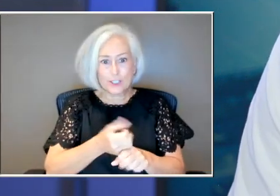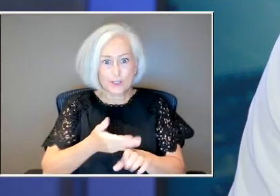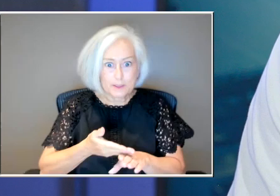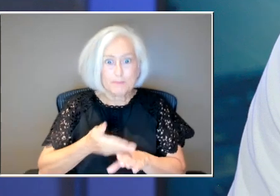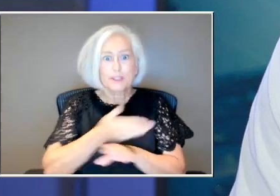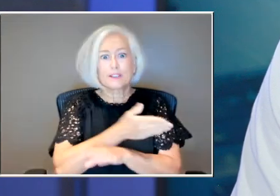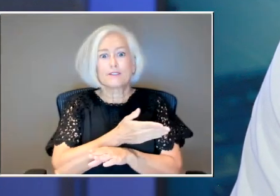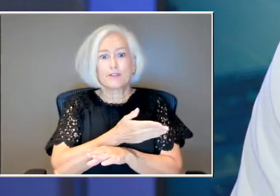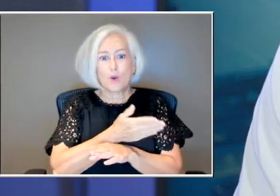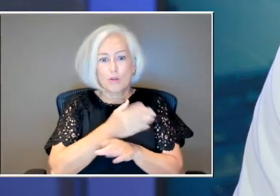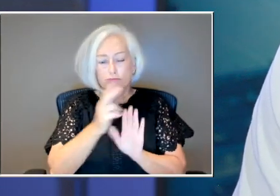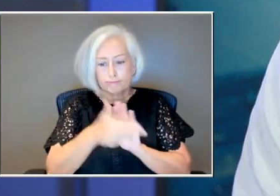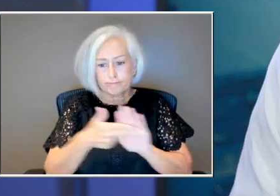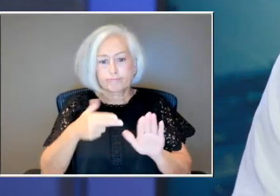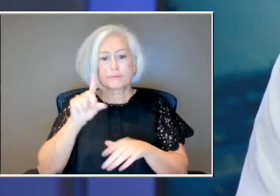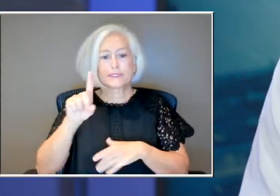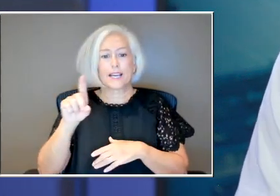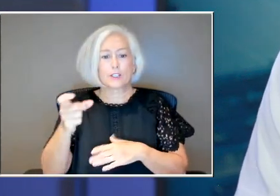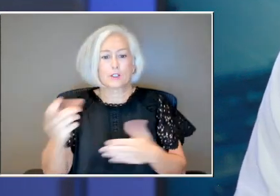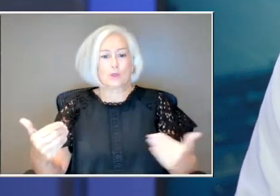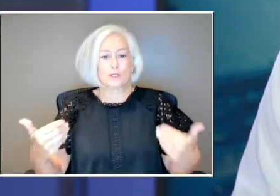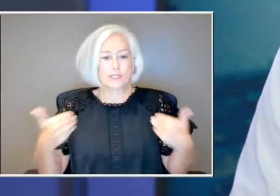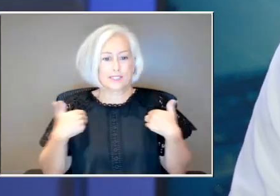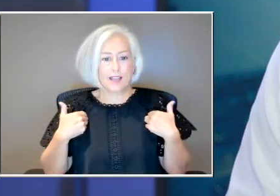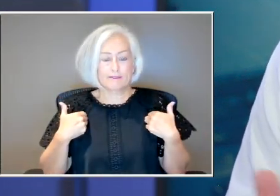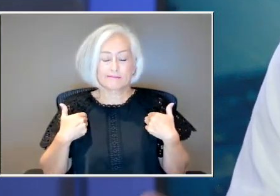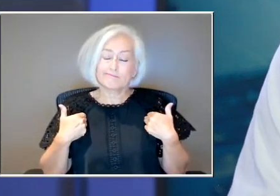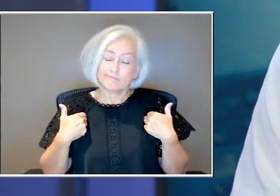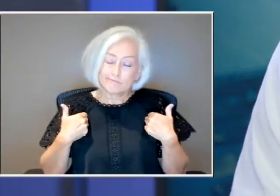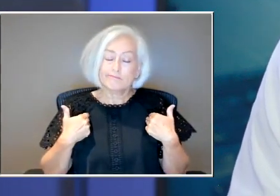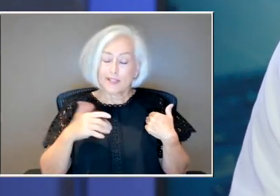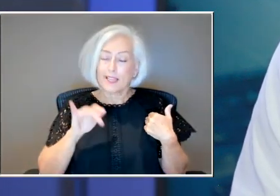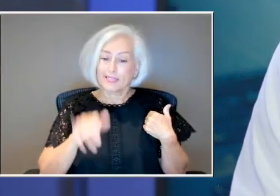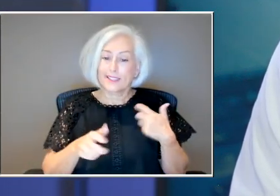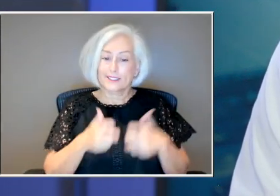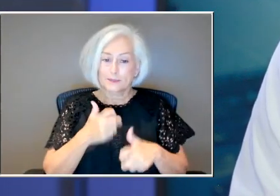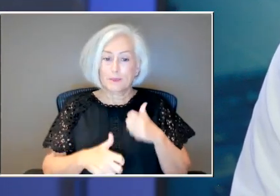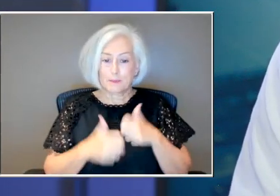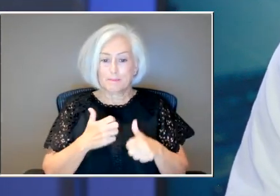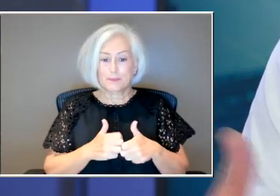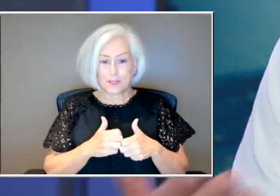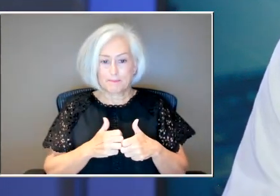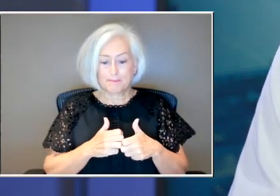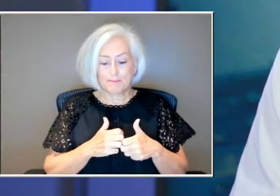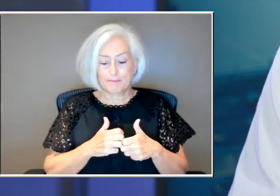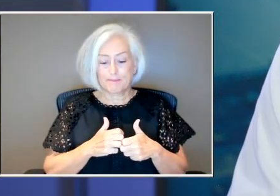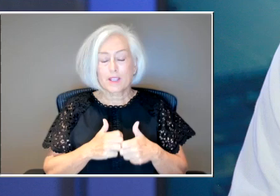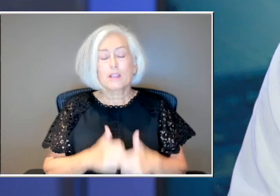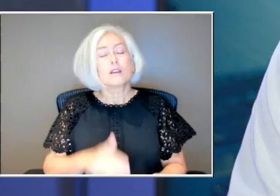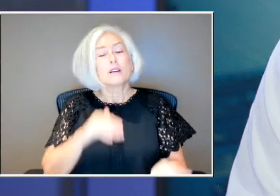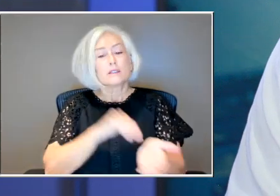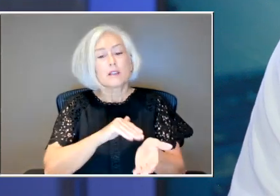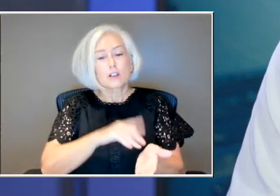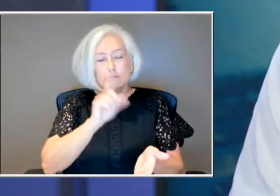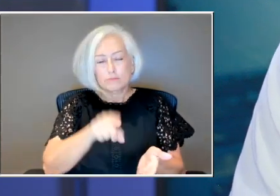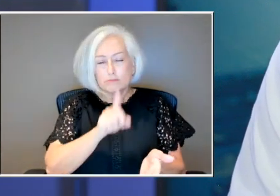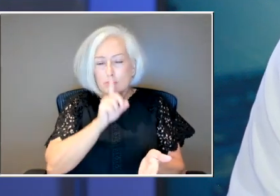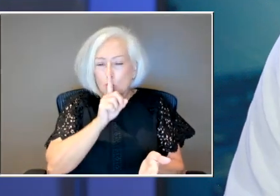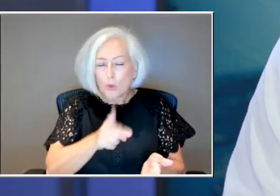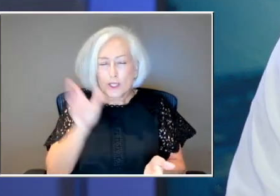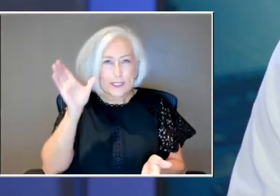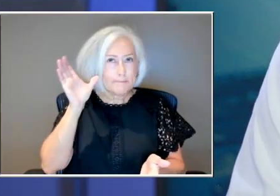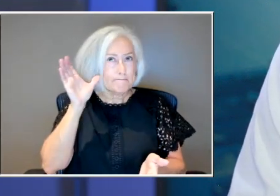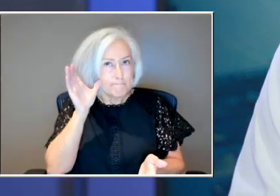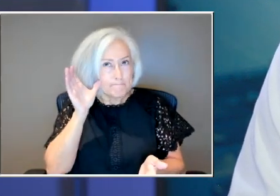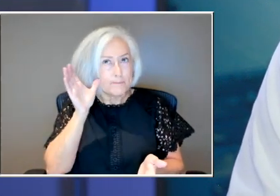accurate diagnosis. And so that's a problem. So as physicians, we have to listen to our patients and have a high index of suspicion based on their